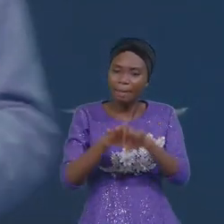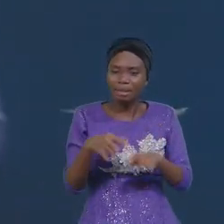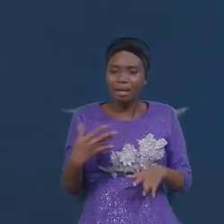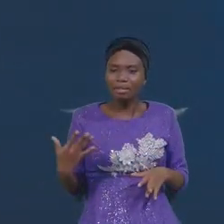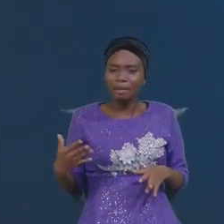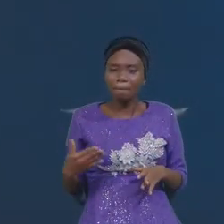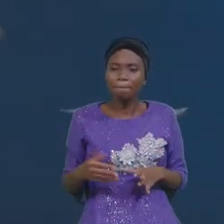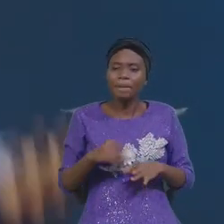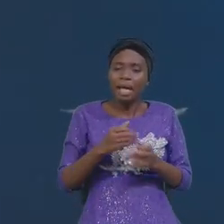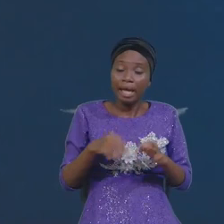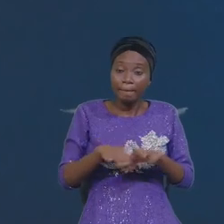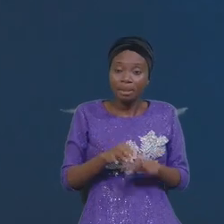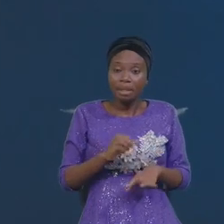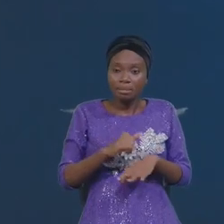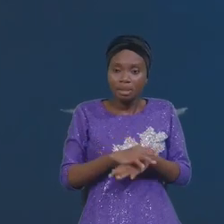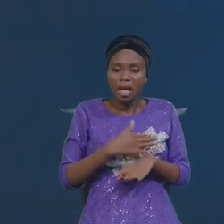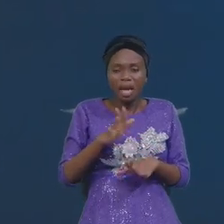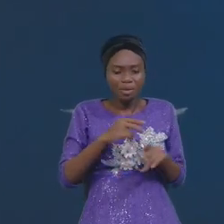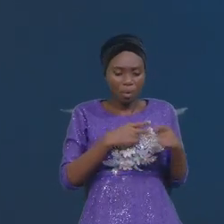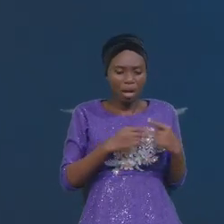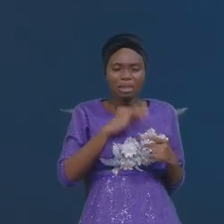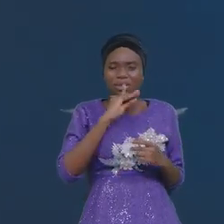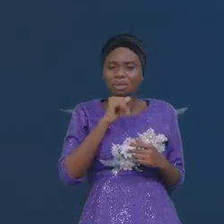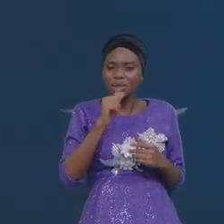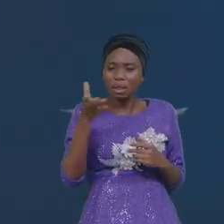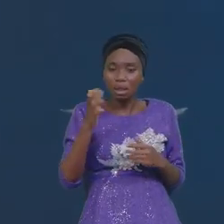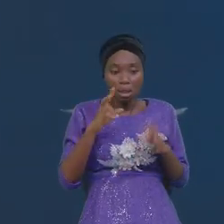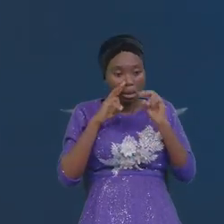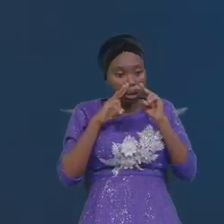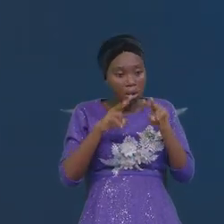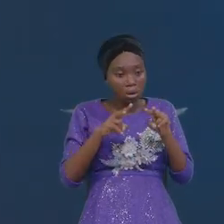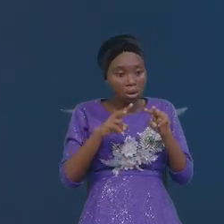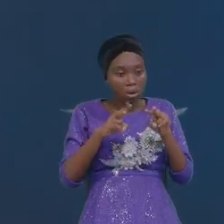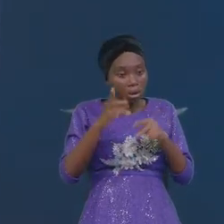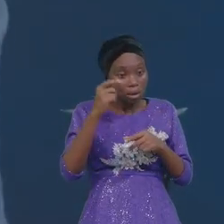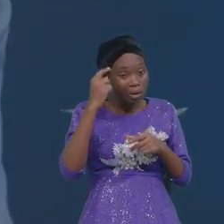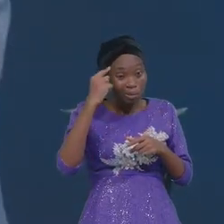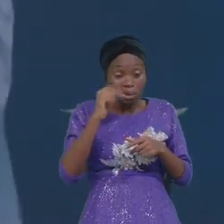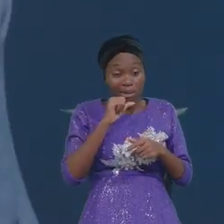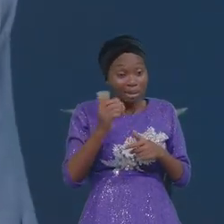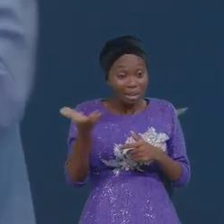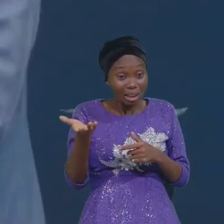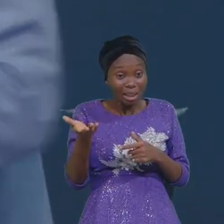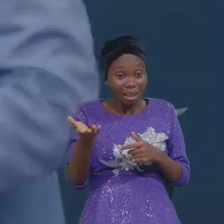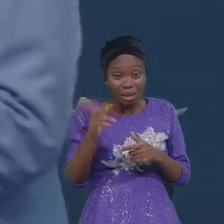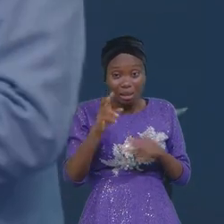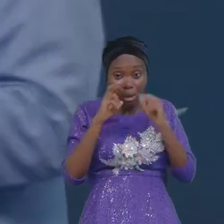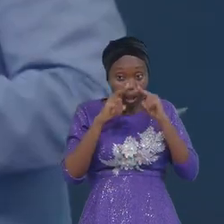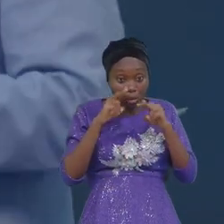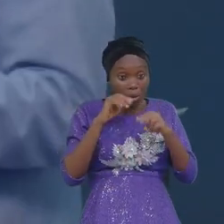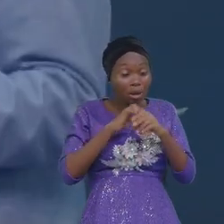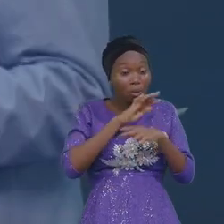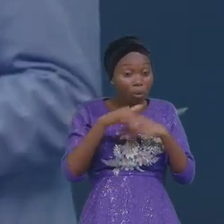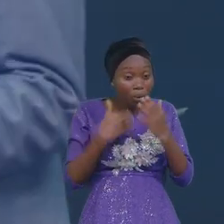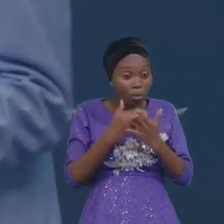an important message, and your heart is not there. You're looking at him, your mind is not there. You're looking at the whole situation,